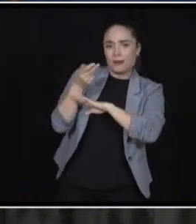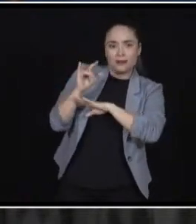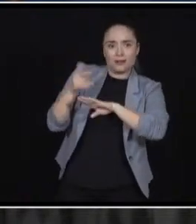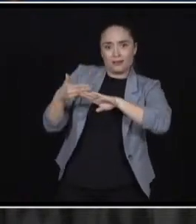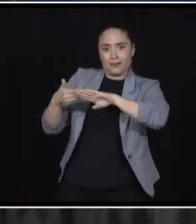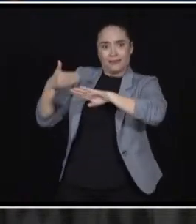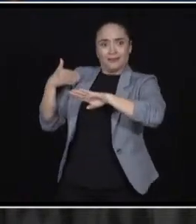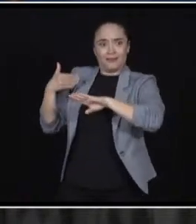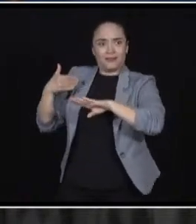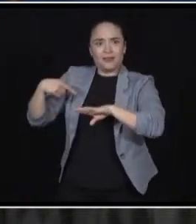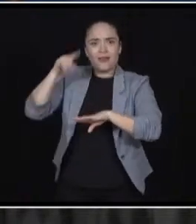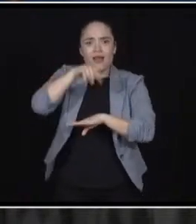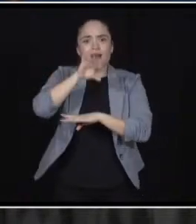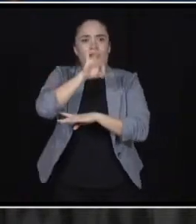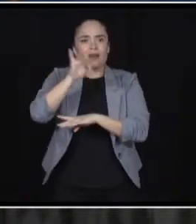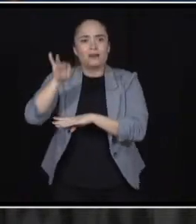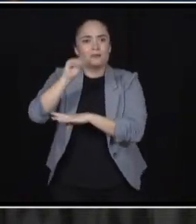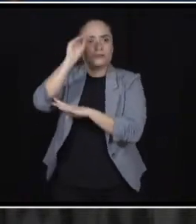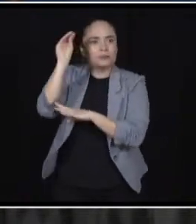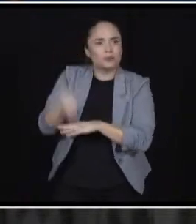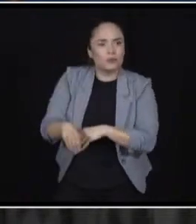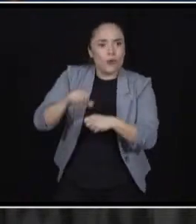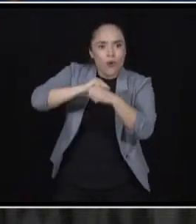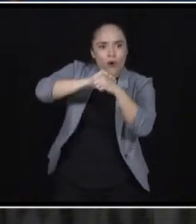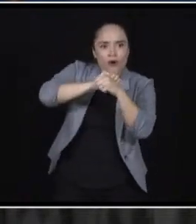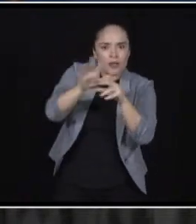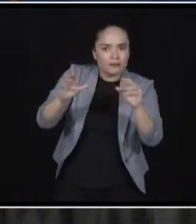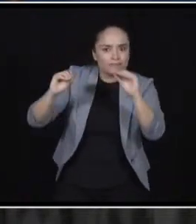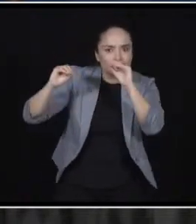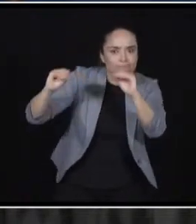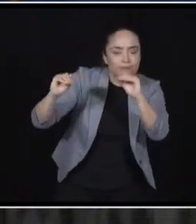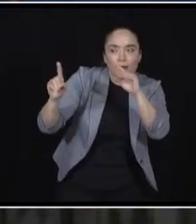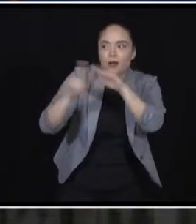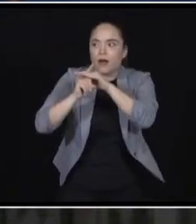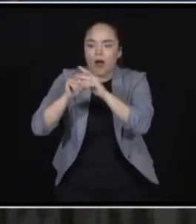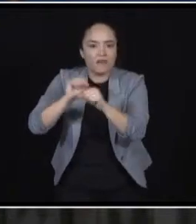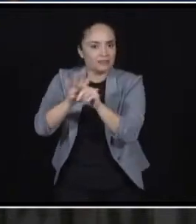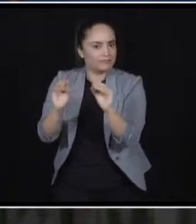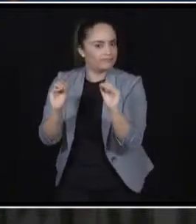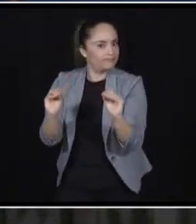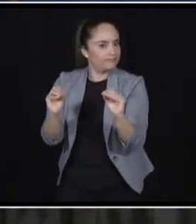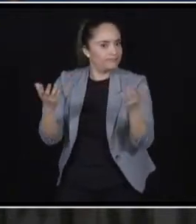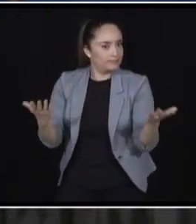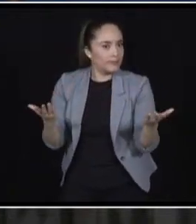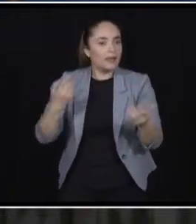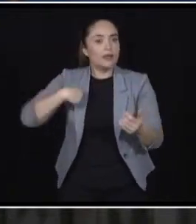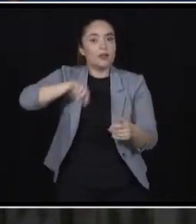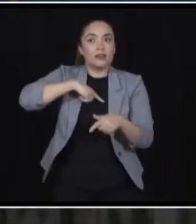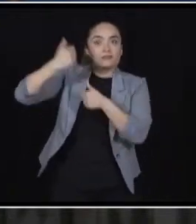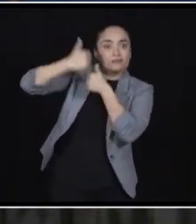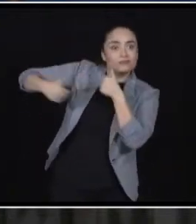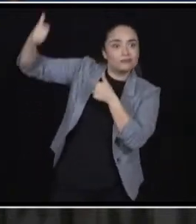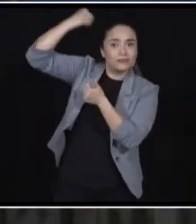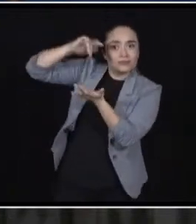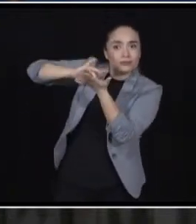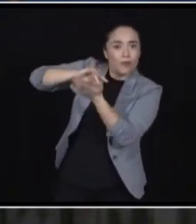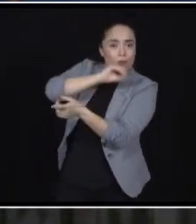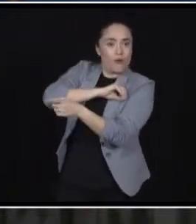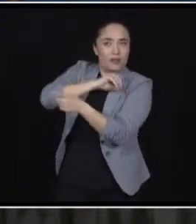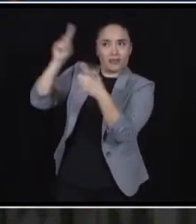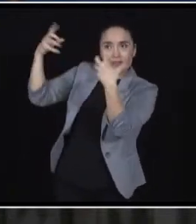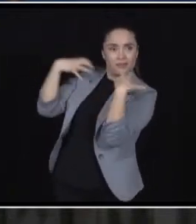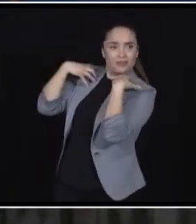of COVID-19. Medical experts, including our province's Chief Medical Officer of Health, have been clear that